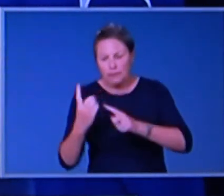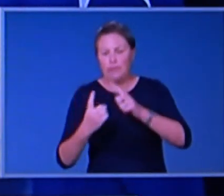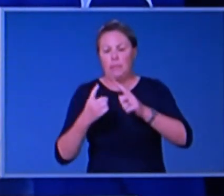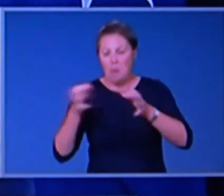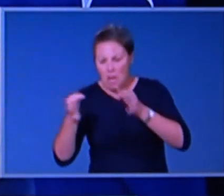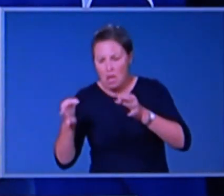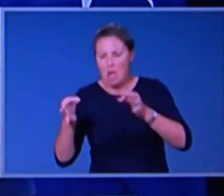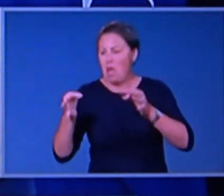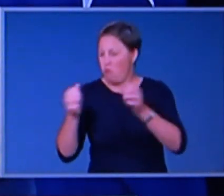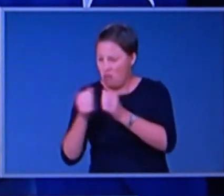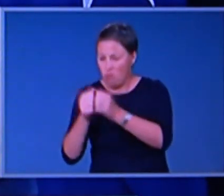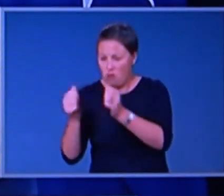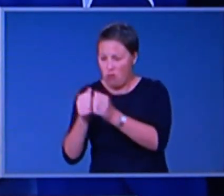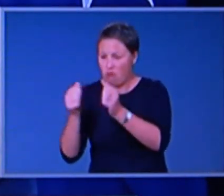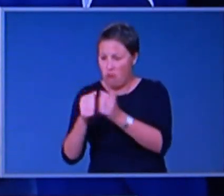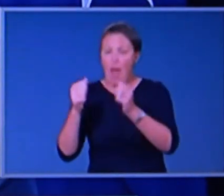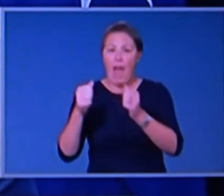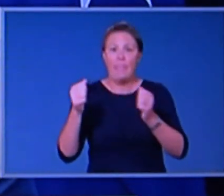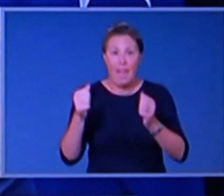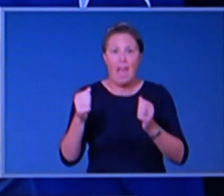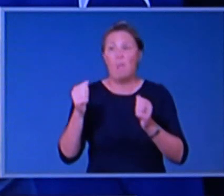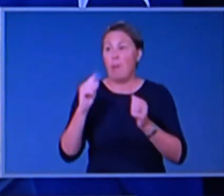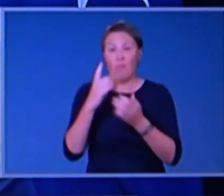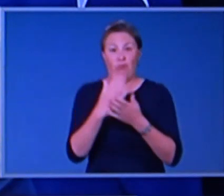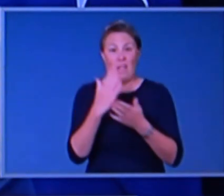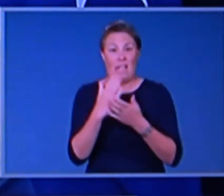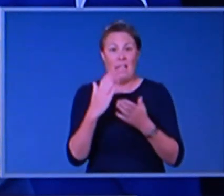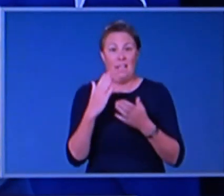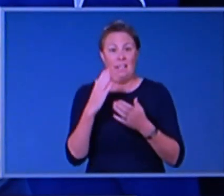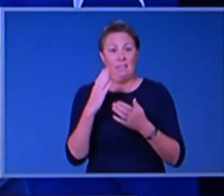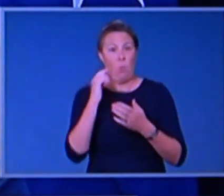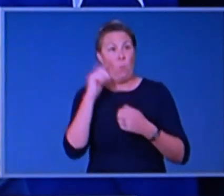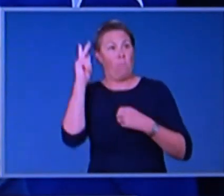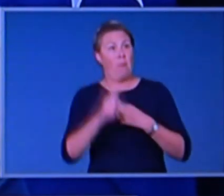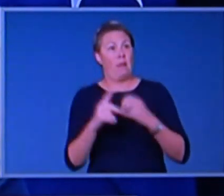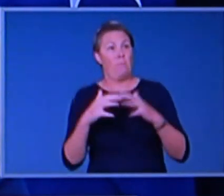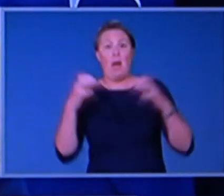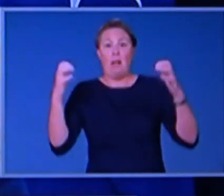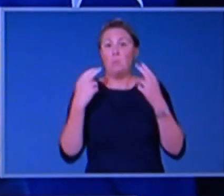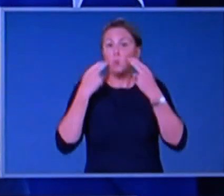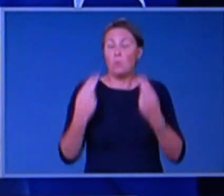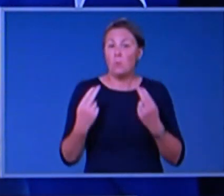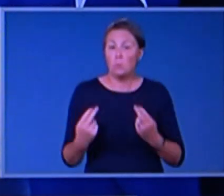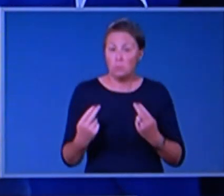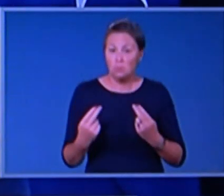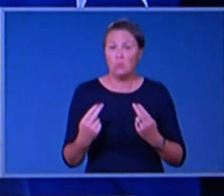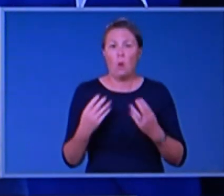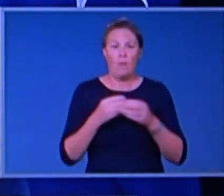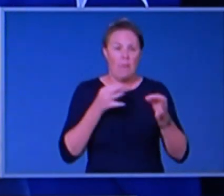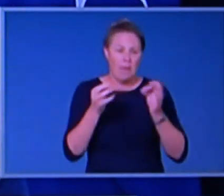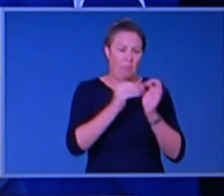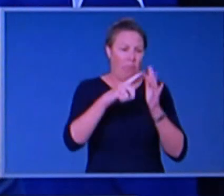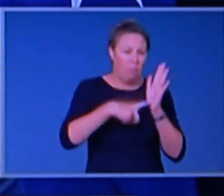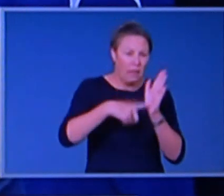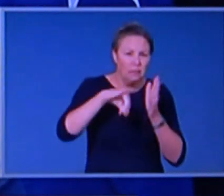to the Parliament, to return back to that legislative program, and the government will be taking that forward. There are many bills that are already on the docket, and there'll be a lot